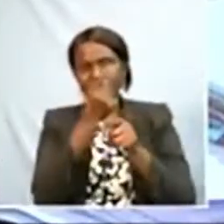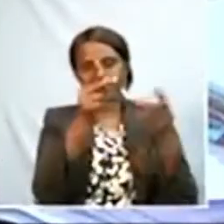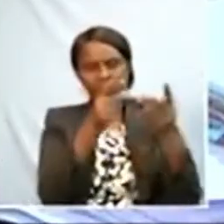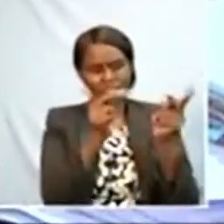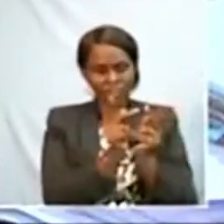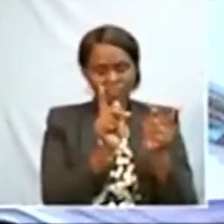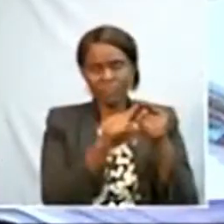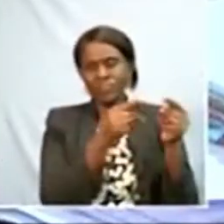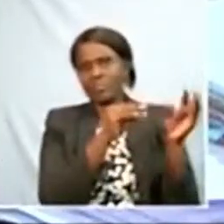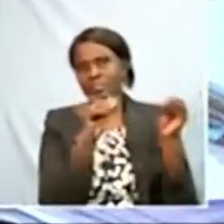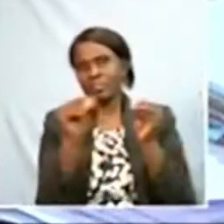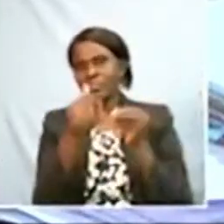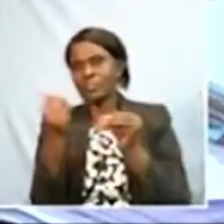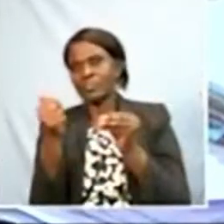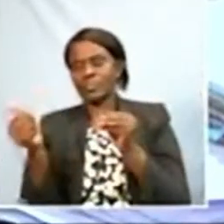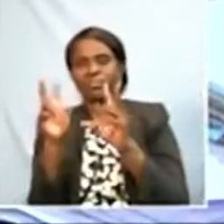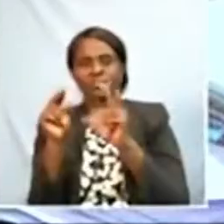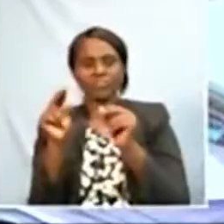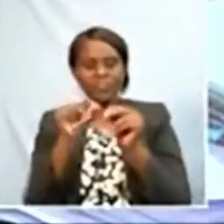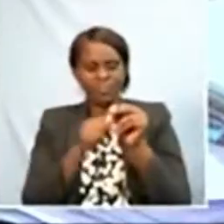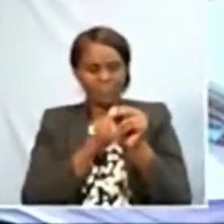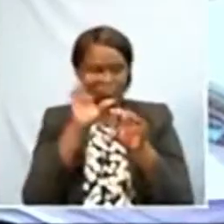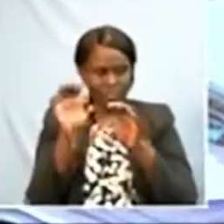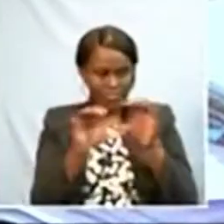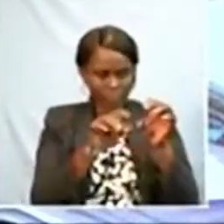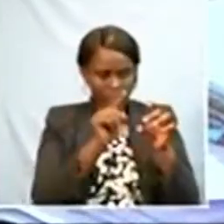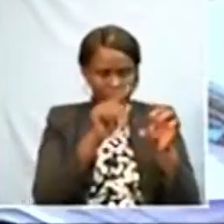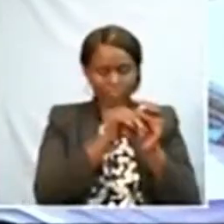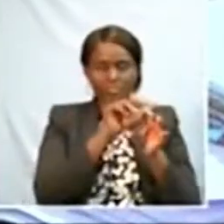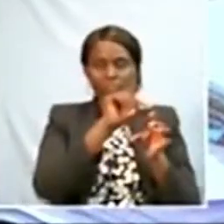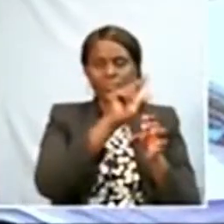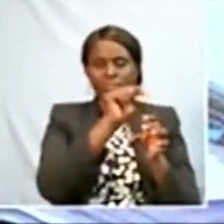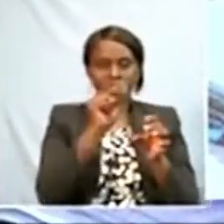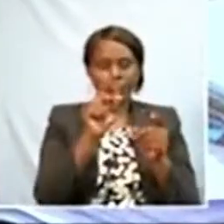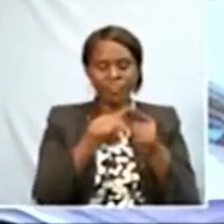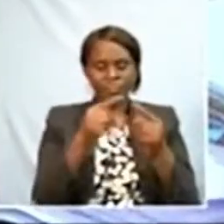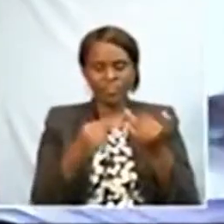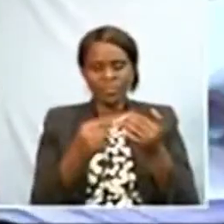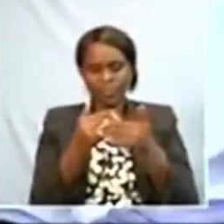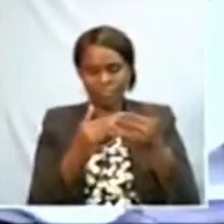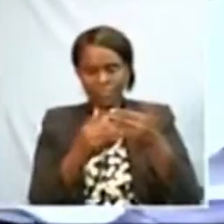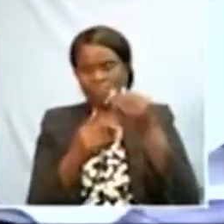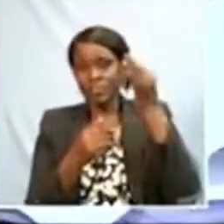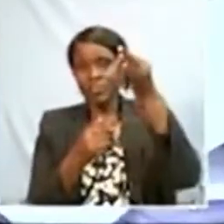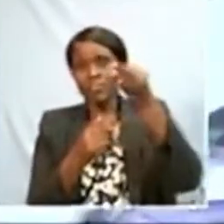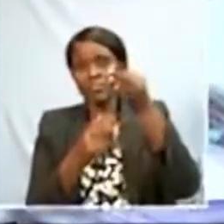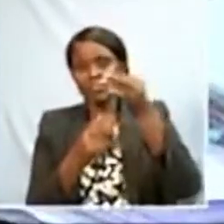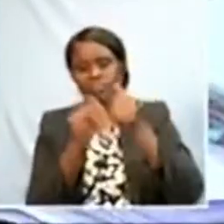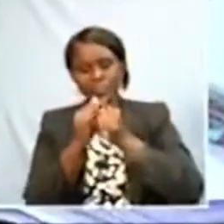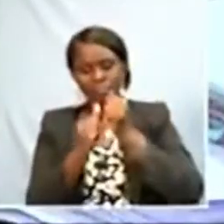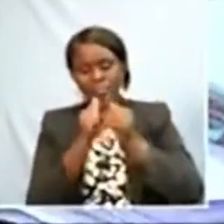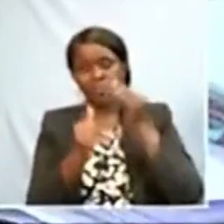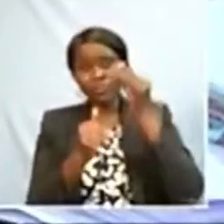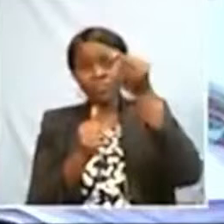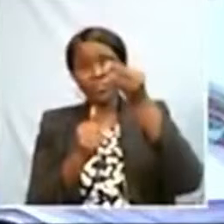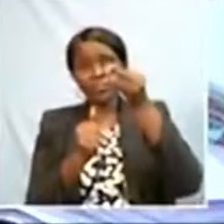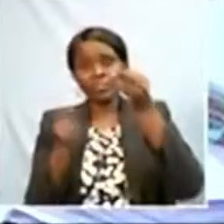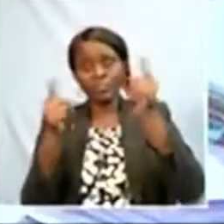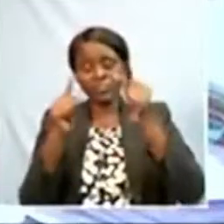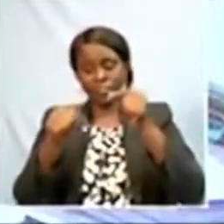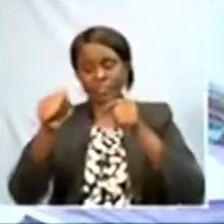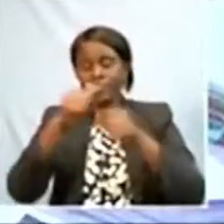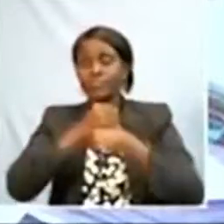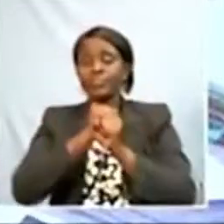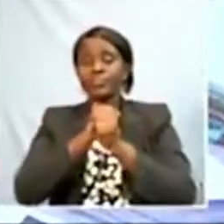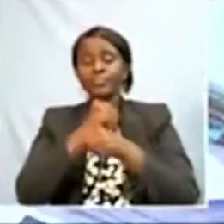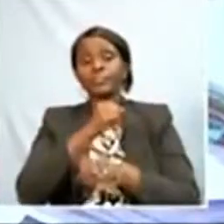another. No, we did this in 2022, but we want it going forward. Which forward? Are we going forward when you are messing up